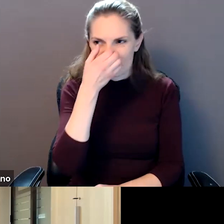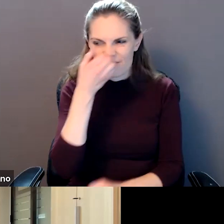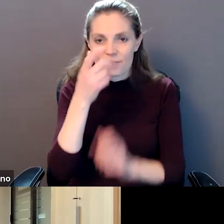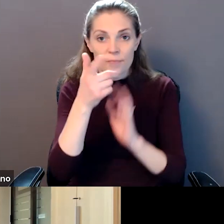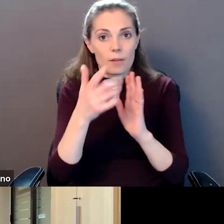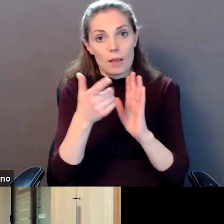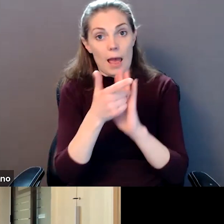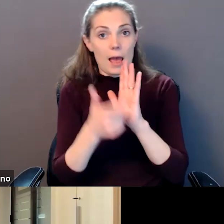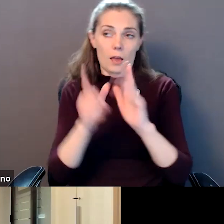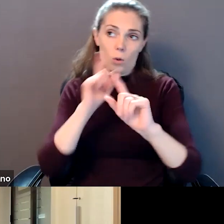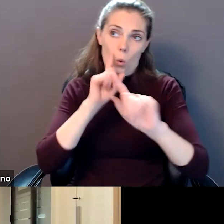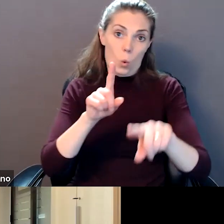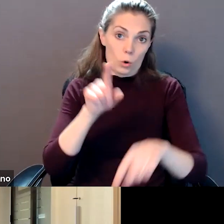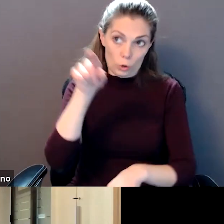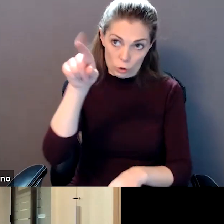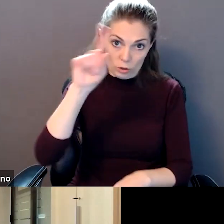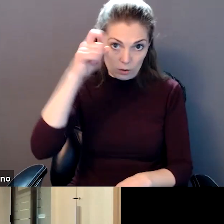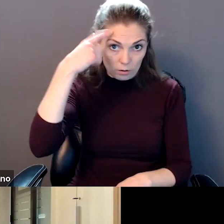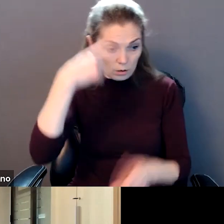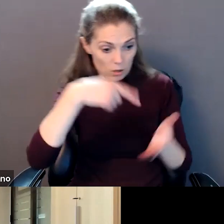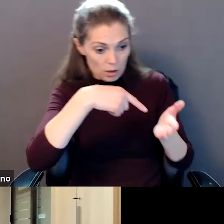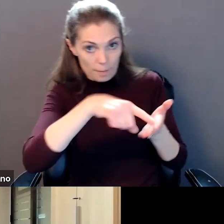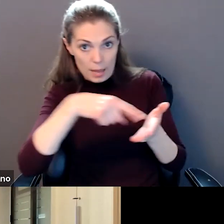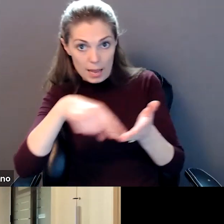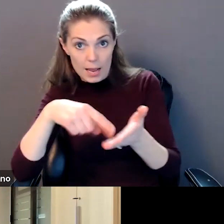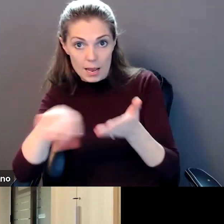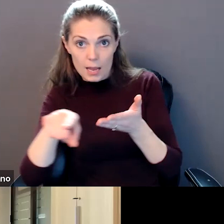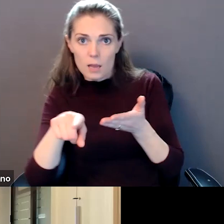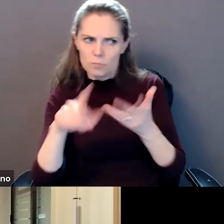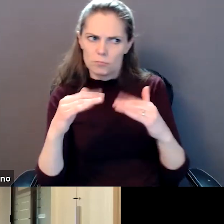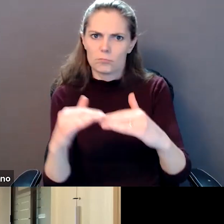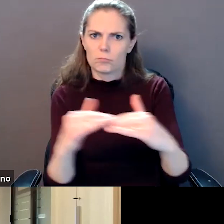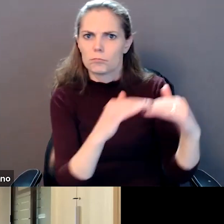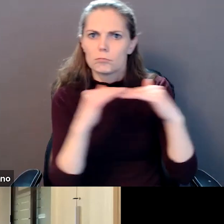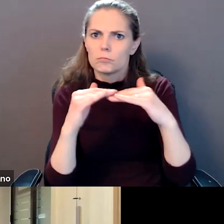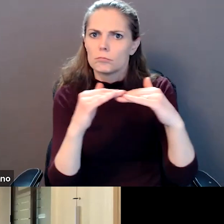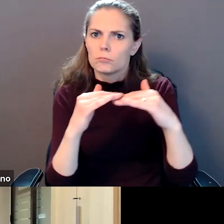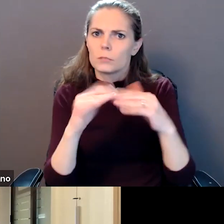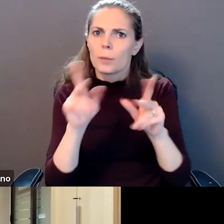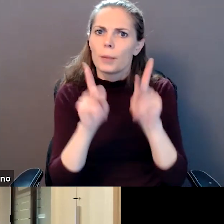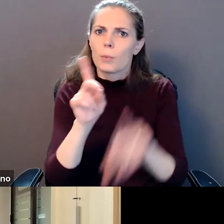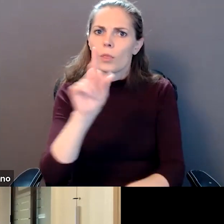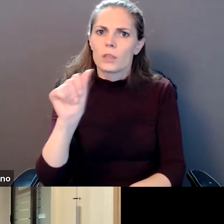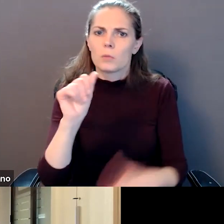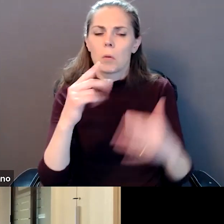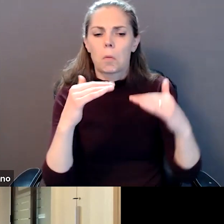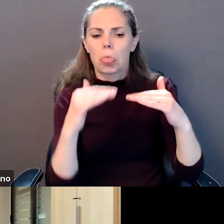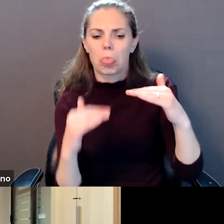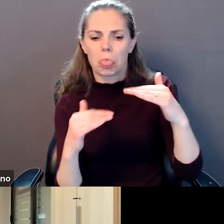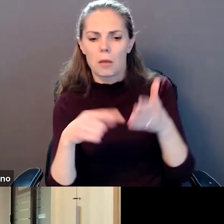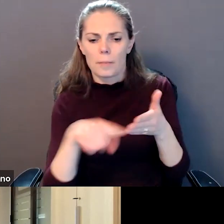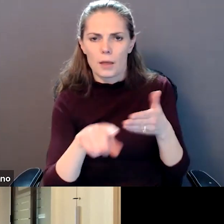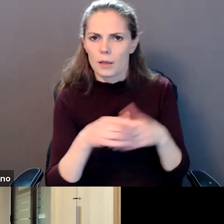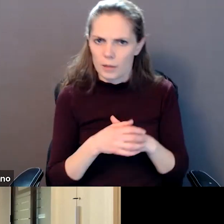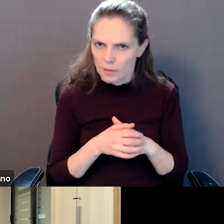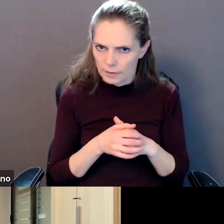to discrimination against and abuse of members from equity-seeking groups, such as workers with disabilities. Finally, unions through